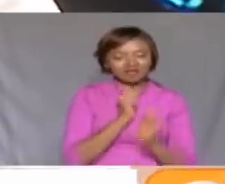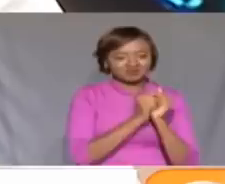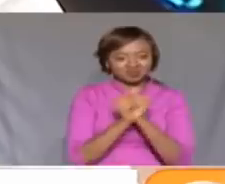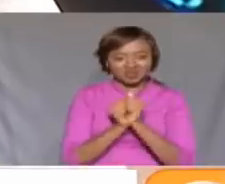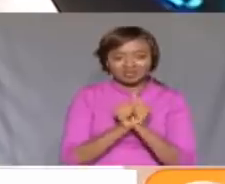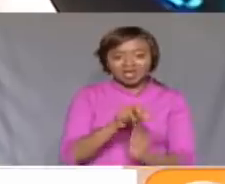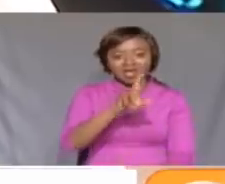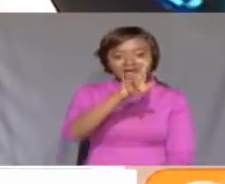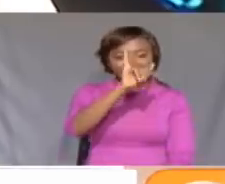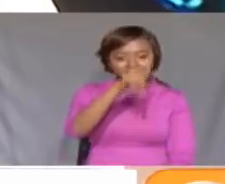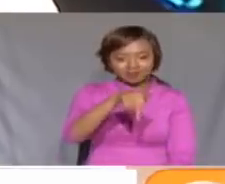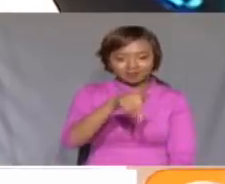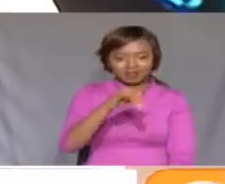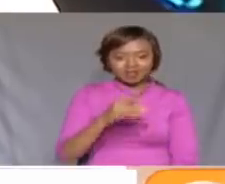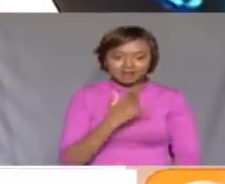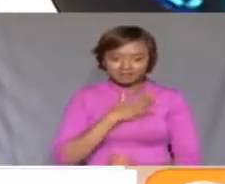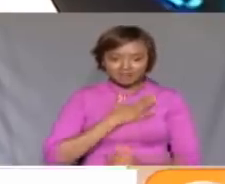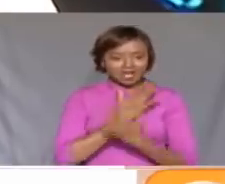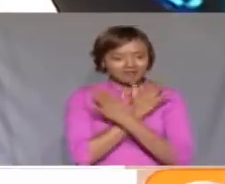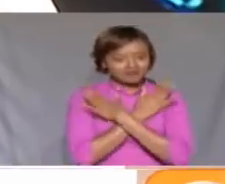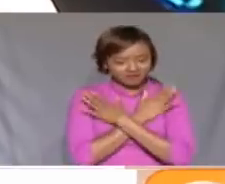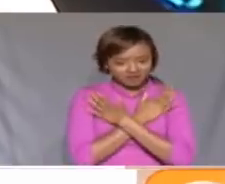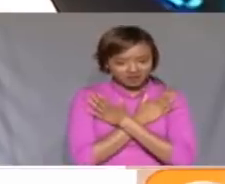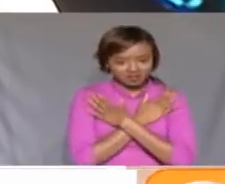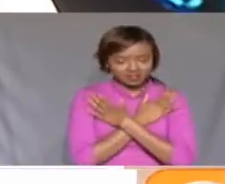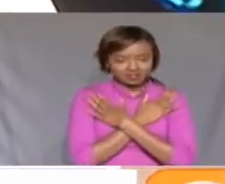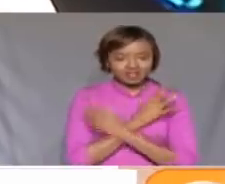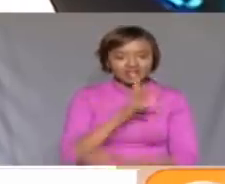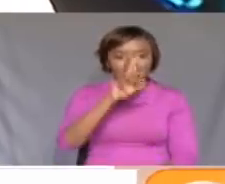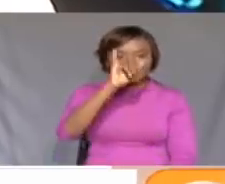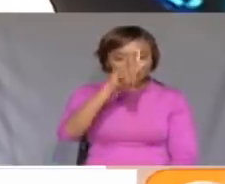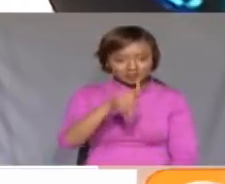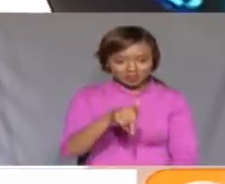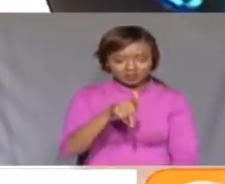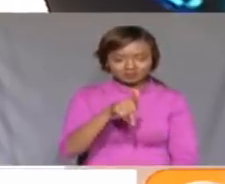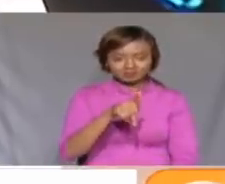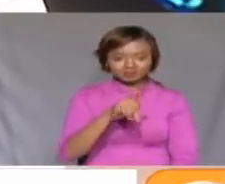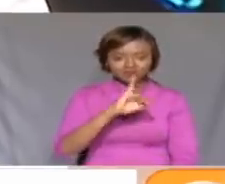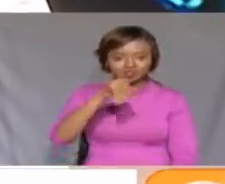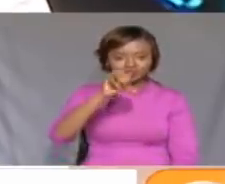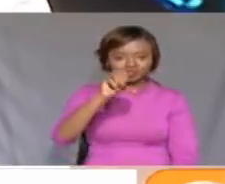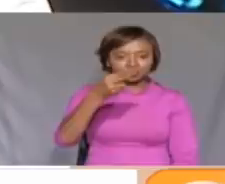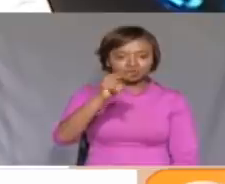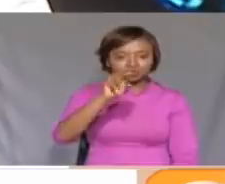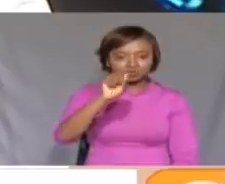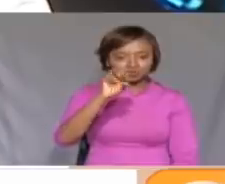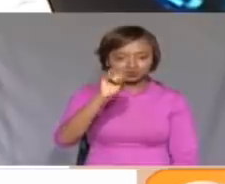Rest in peace, my dear friend. Rest in peace, Johnson.